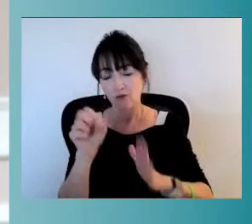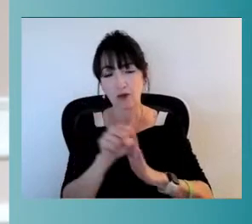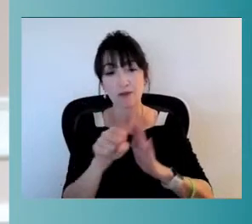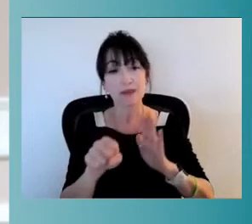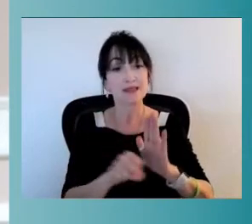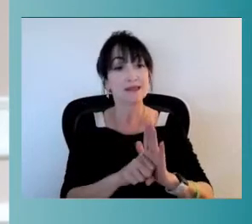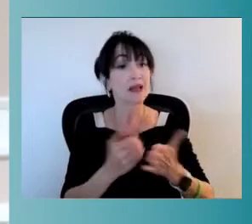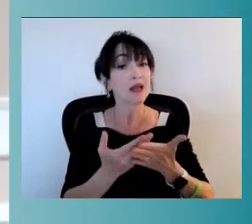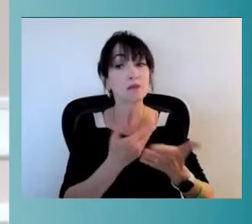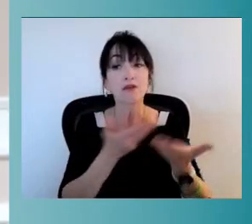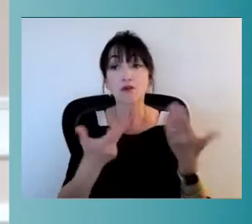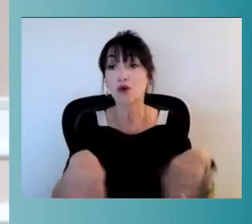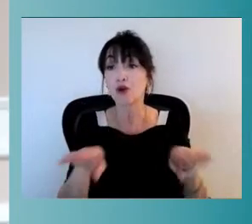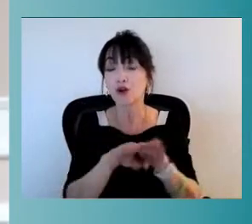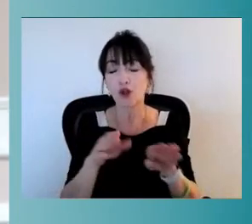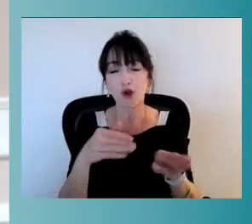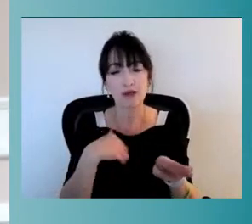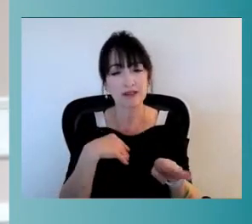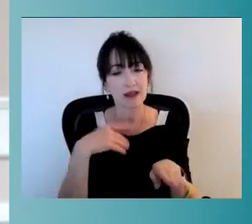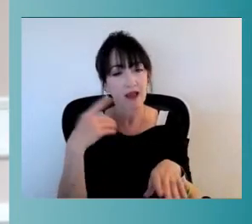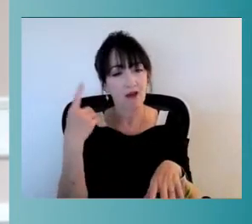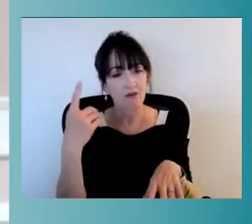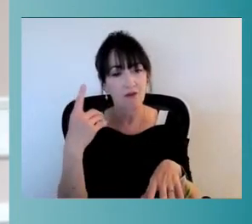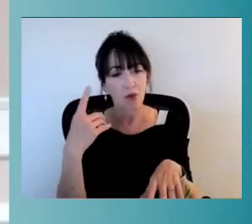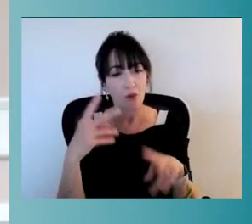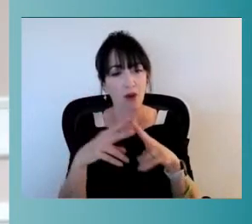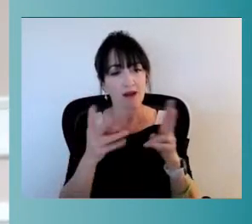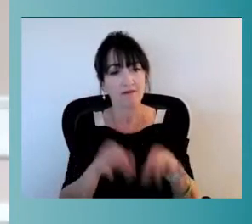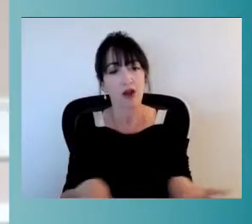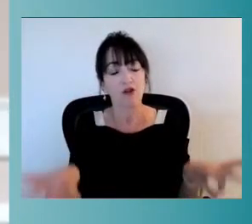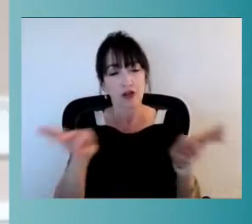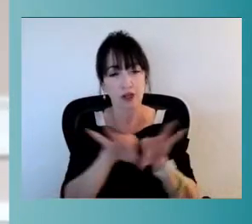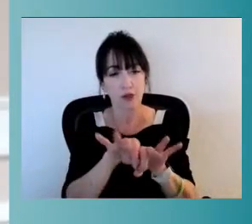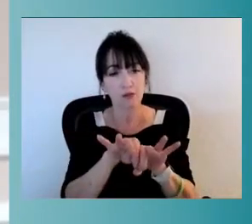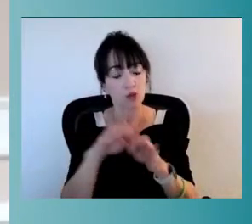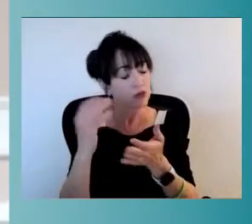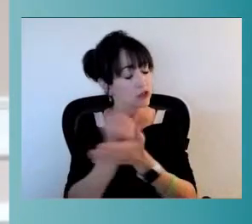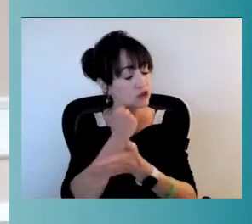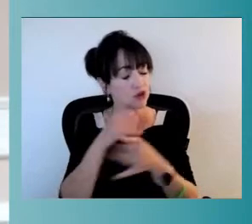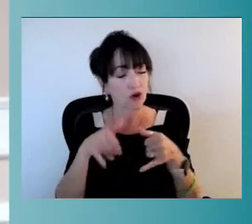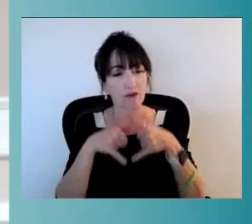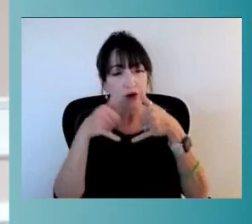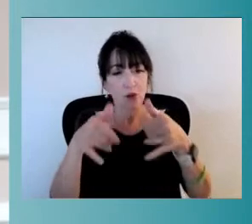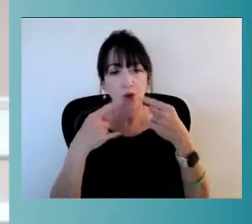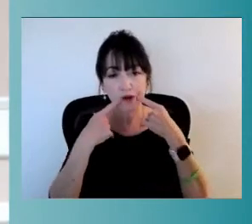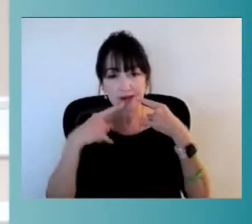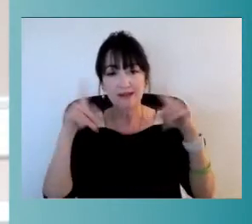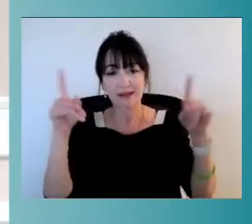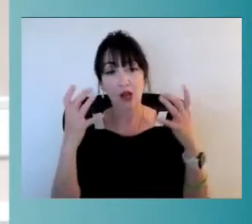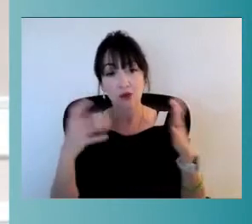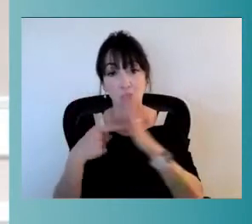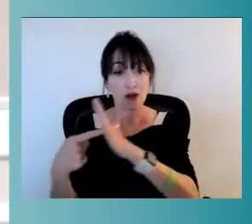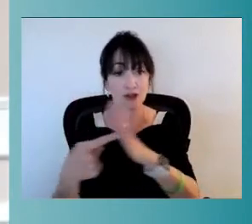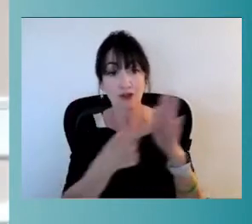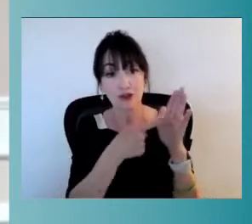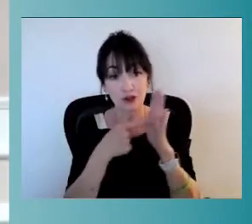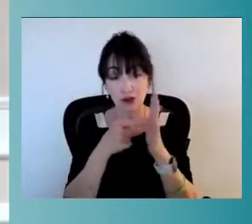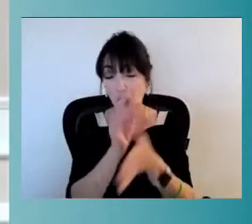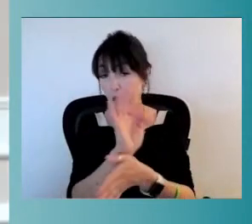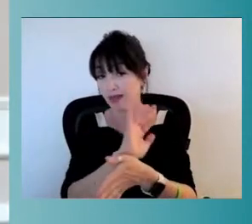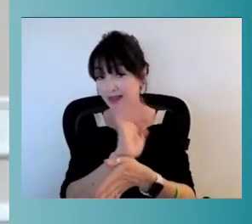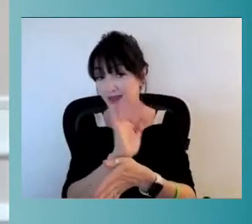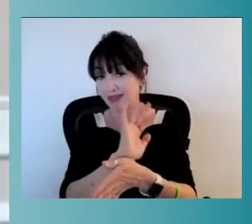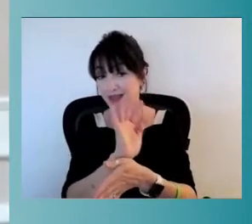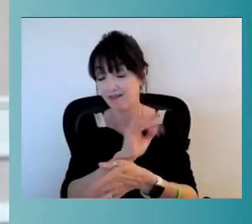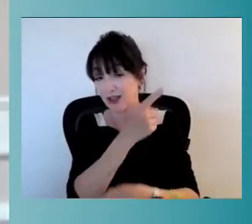one very important and deserving award to announce. We're going to play a video so you guys can take your seats and then we'll come back